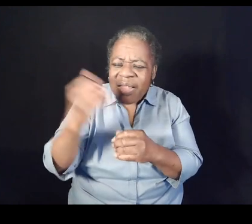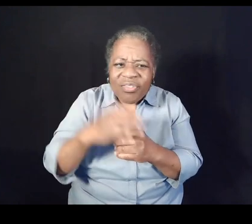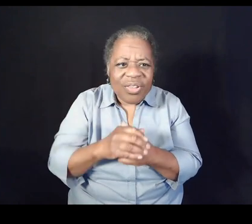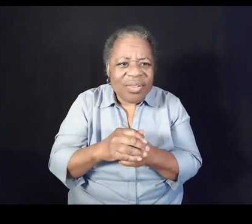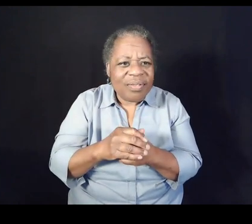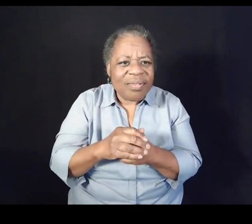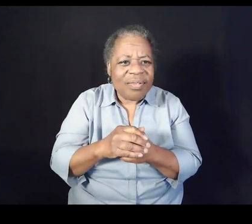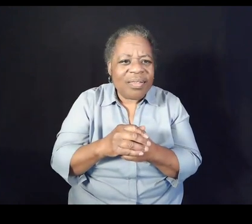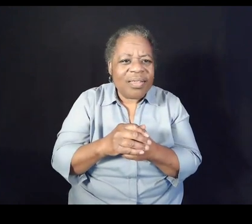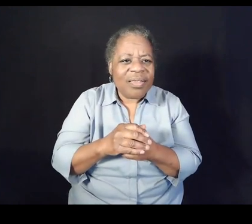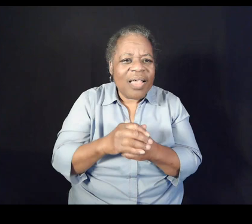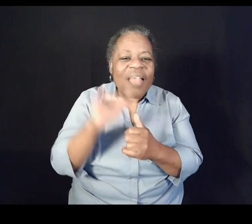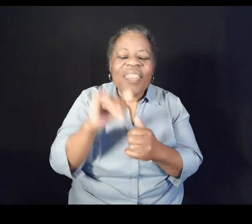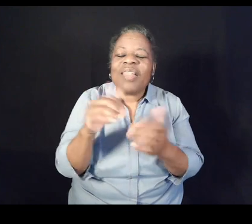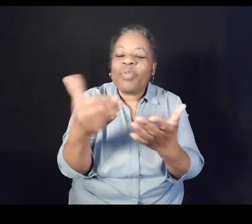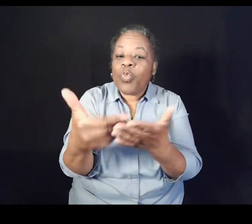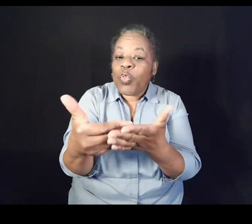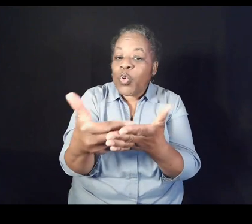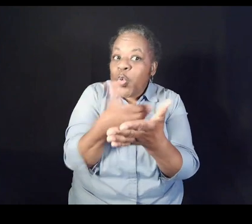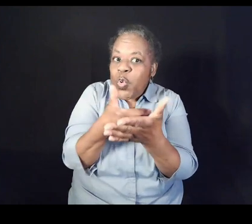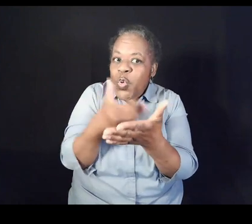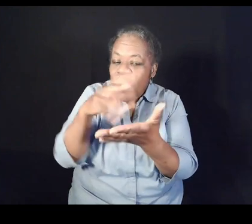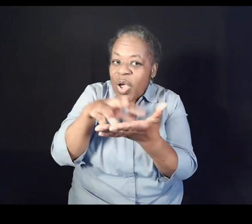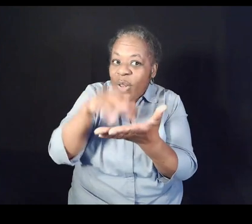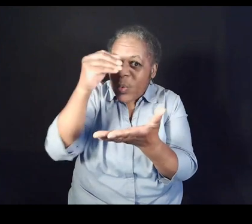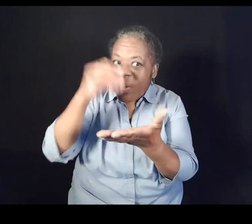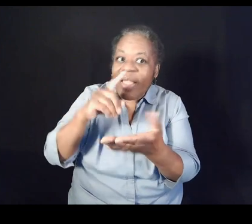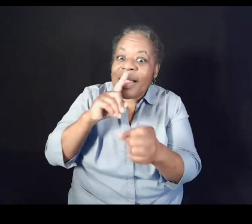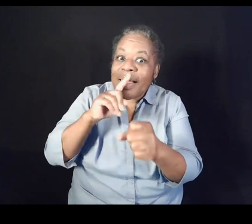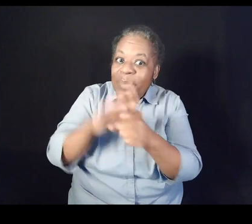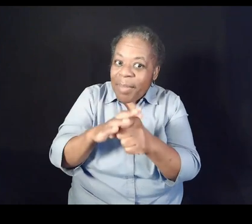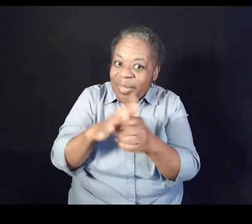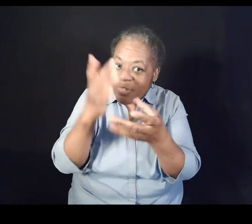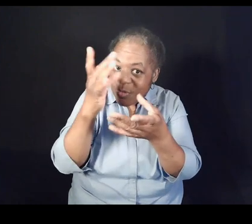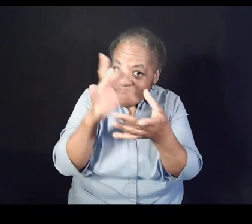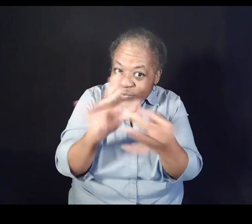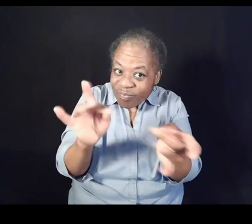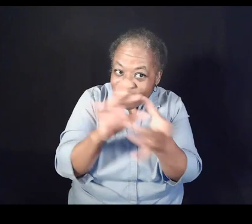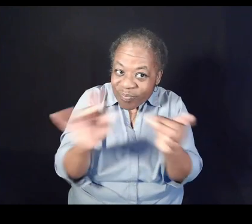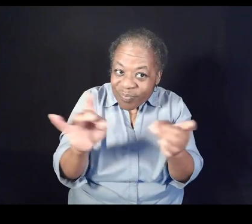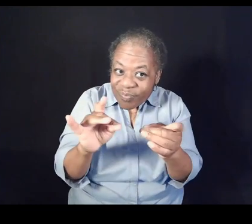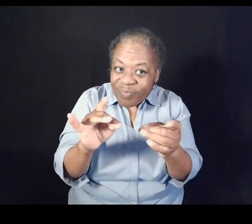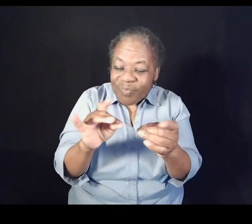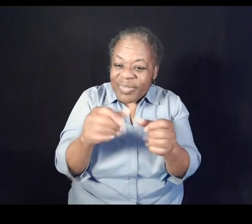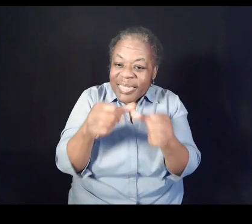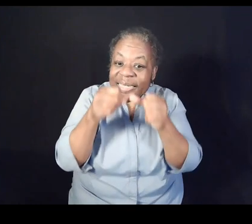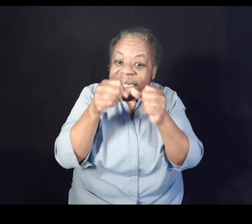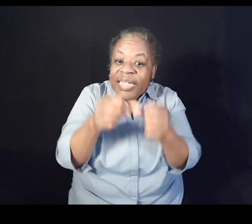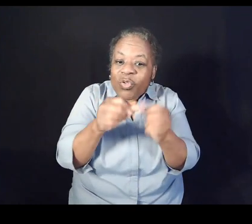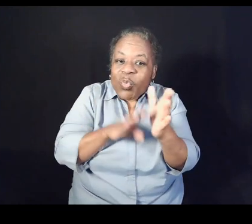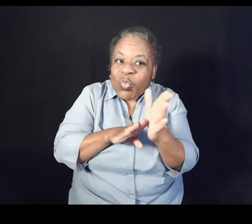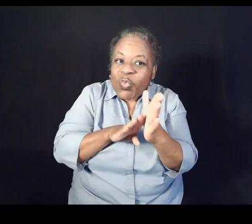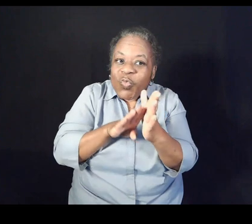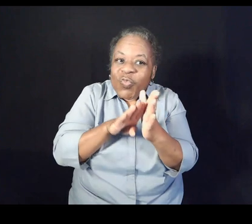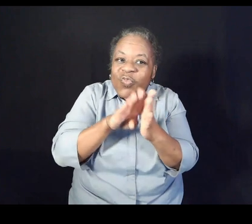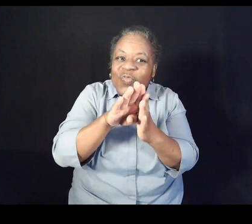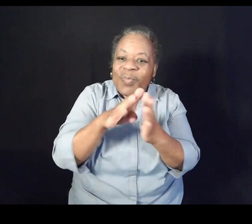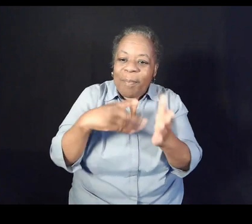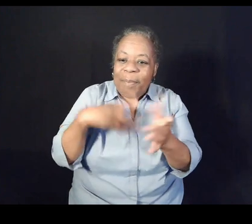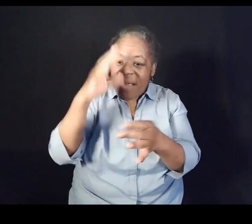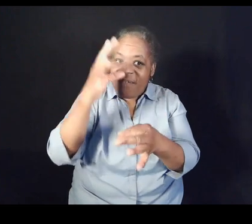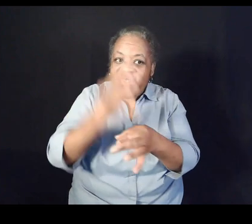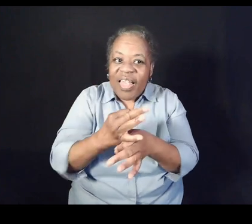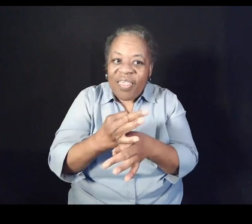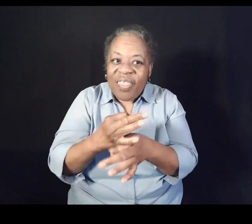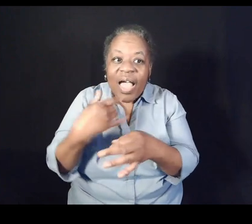And that's the new learning I promised you, a continuing development in my faith. I